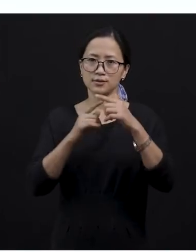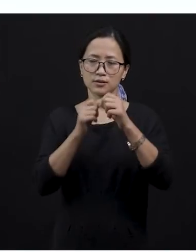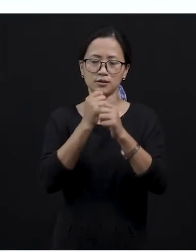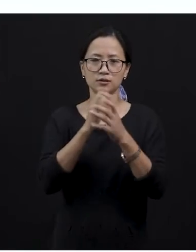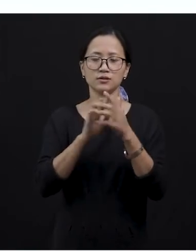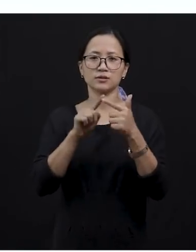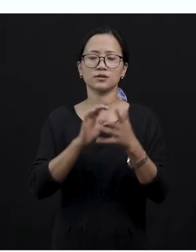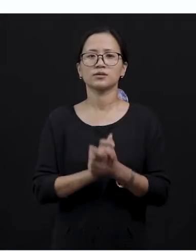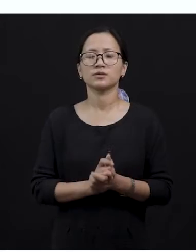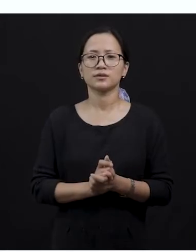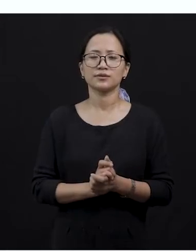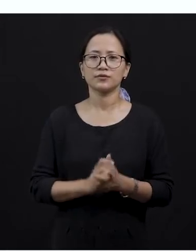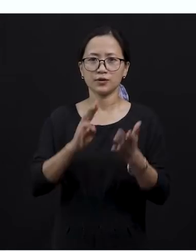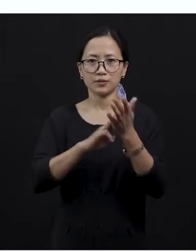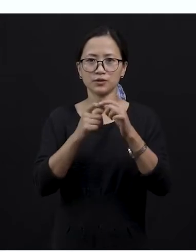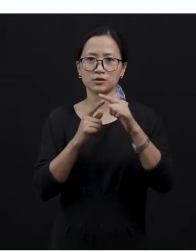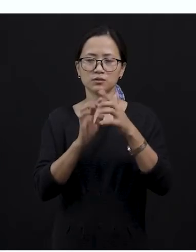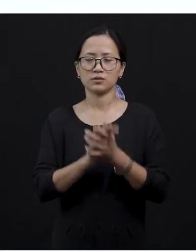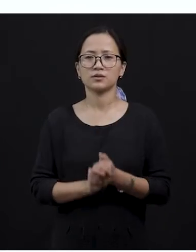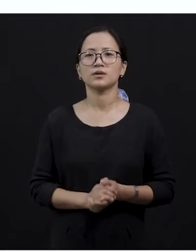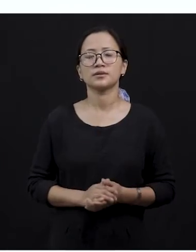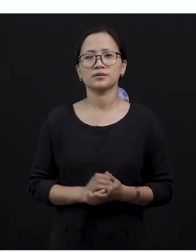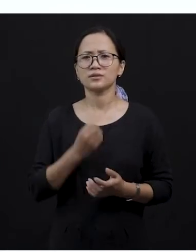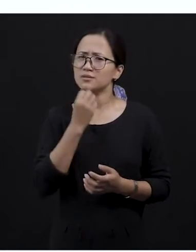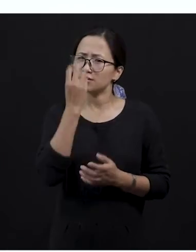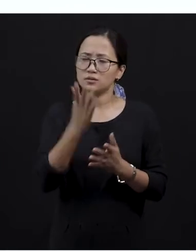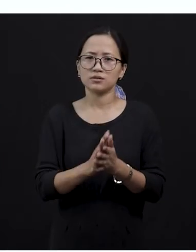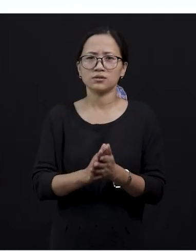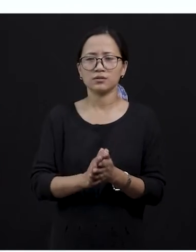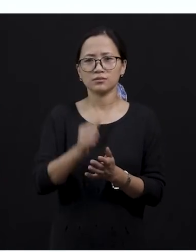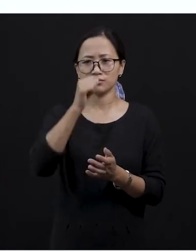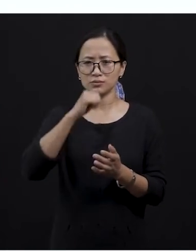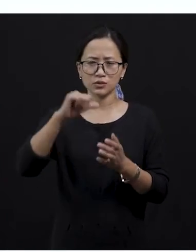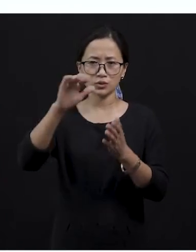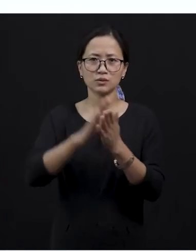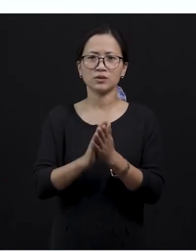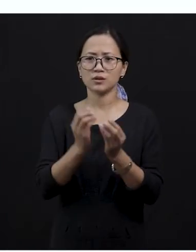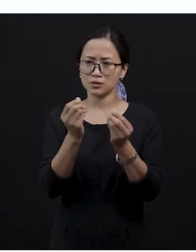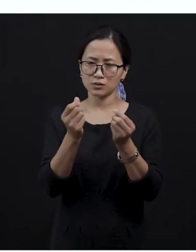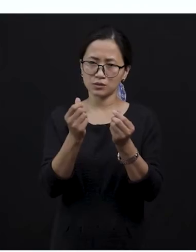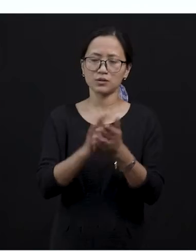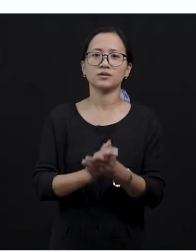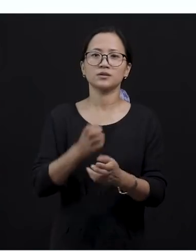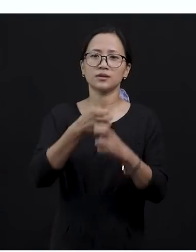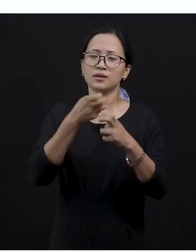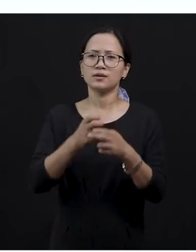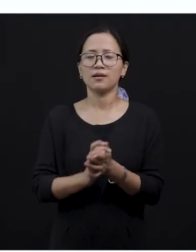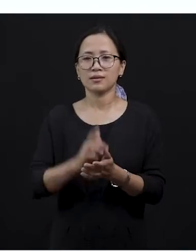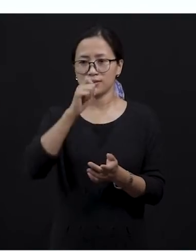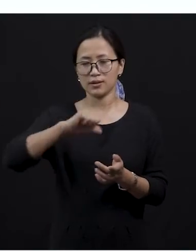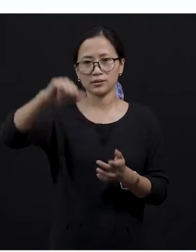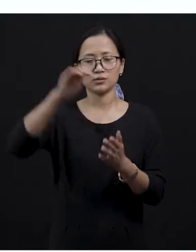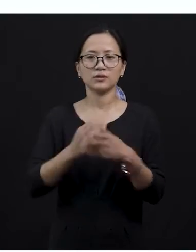matter? Then easily you will confidently you say solids, liquids, and gases. Okay, so